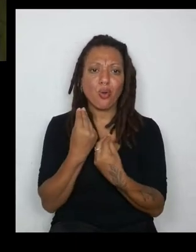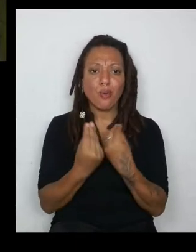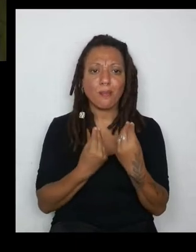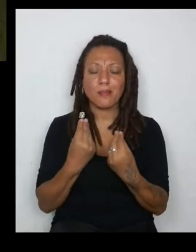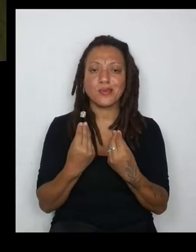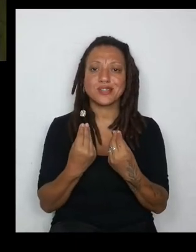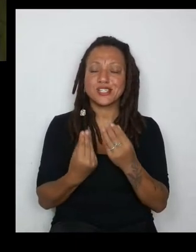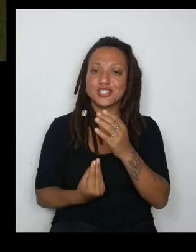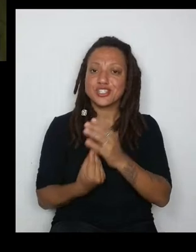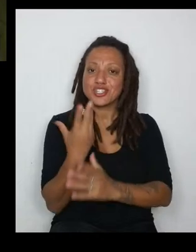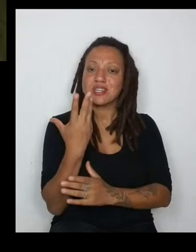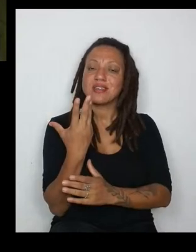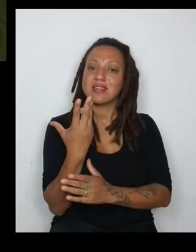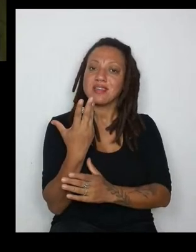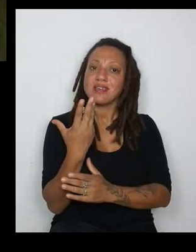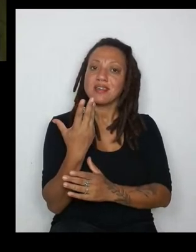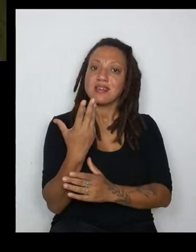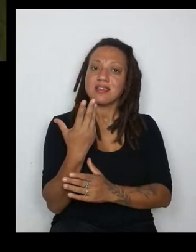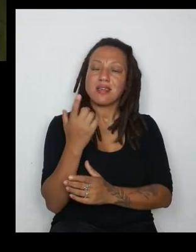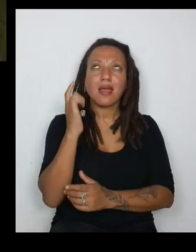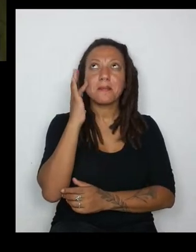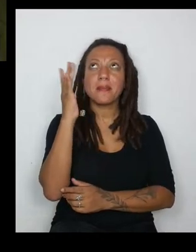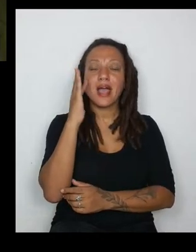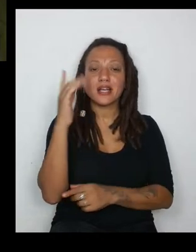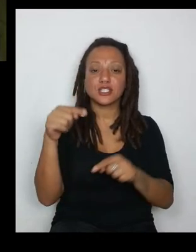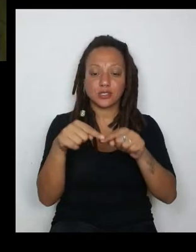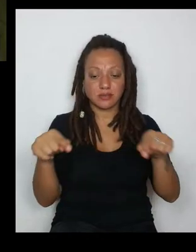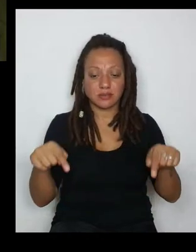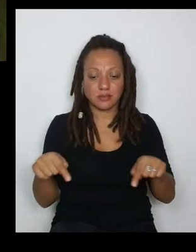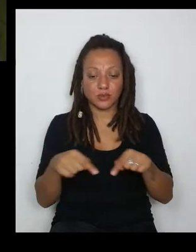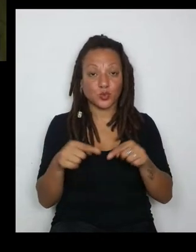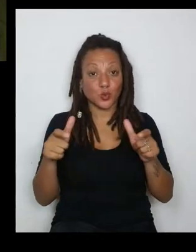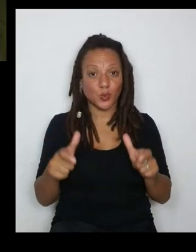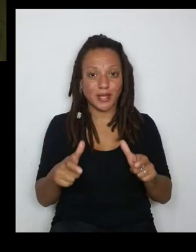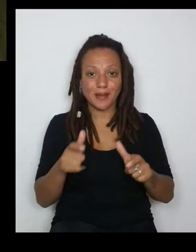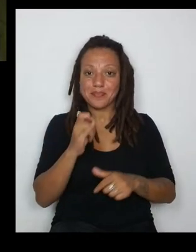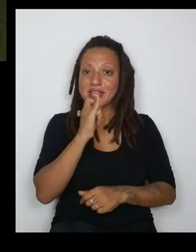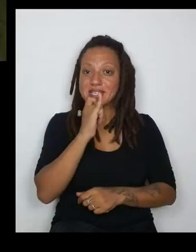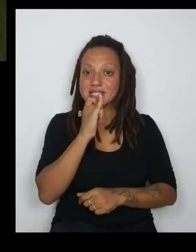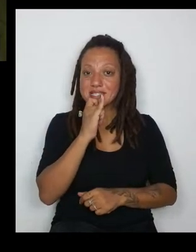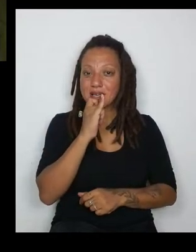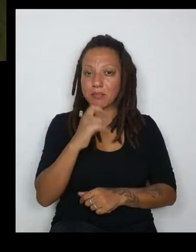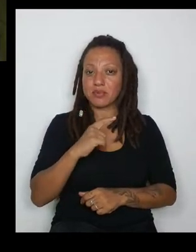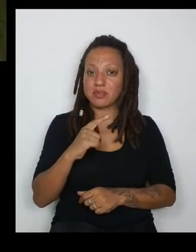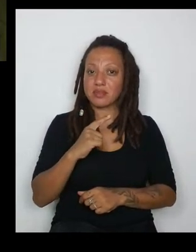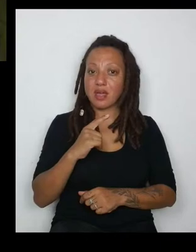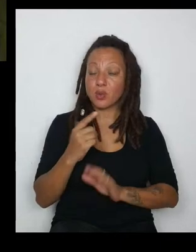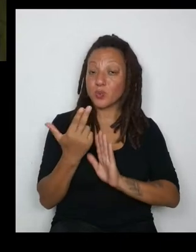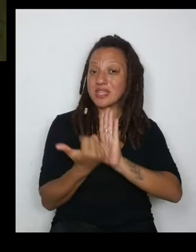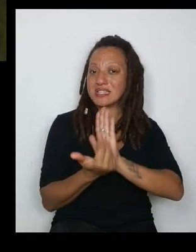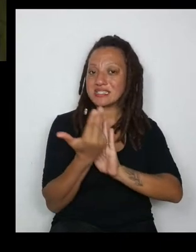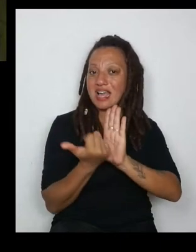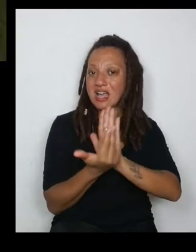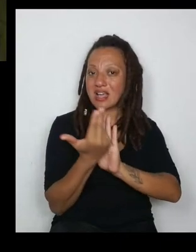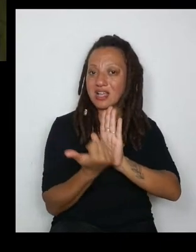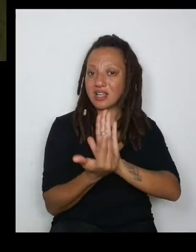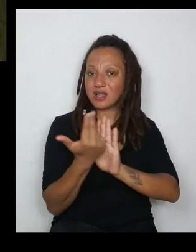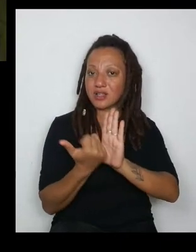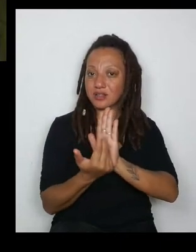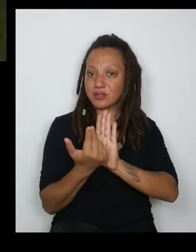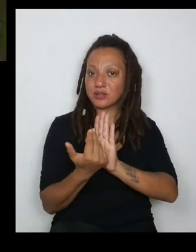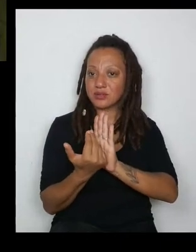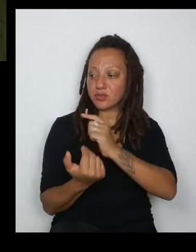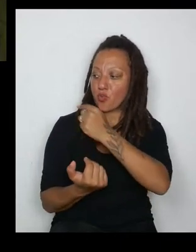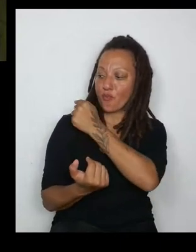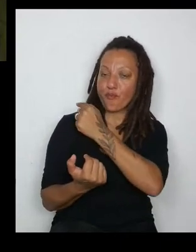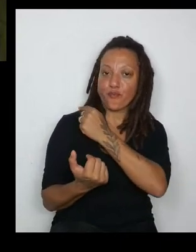from the painting so that cloth that appears in the in the manatupa also appears as a kind of um